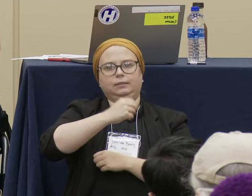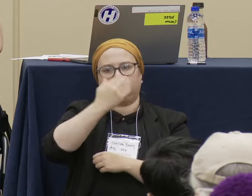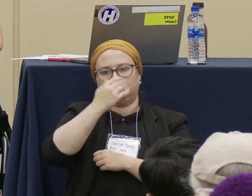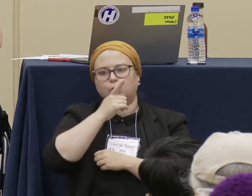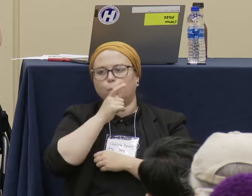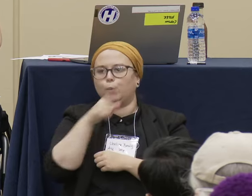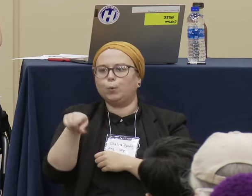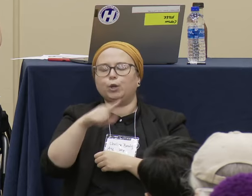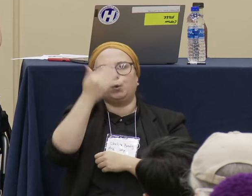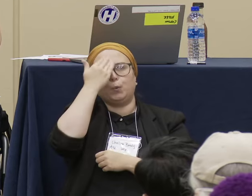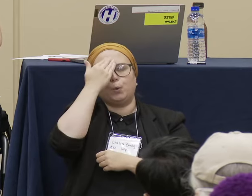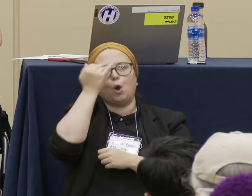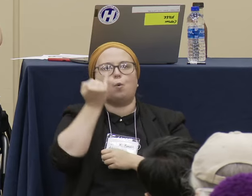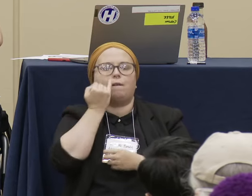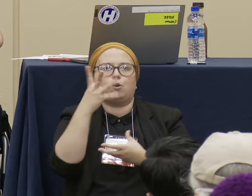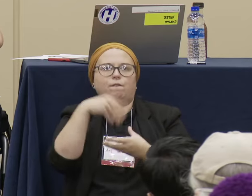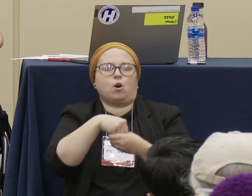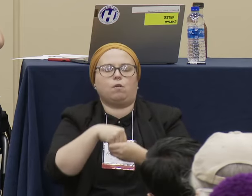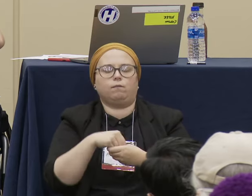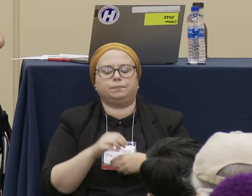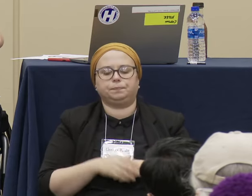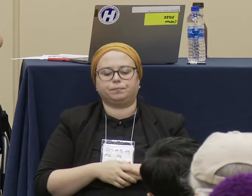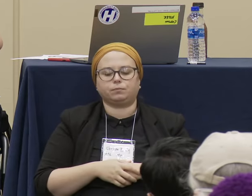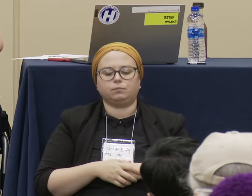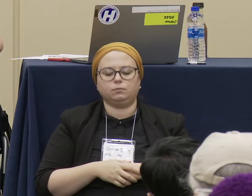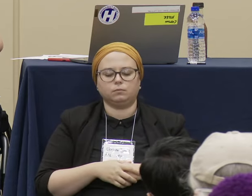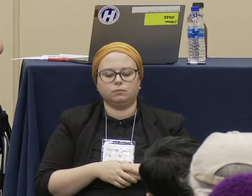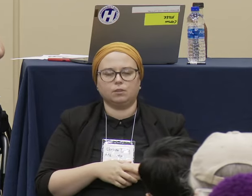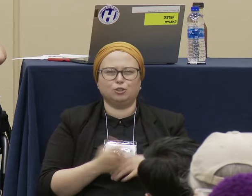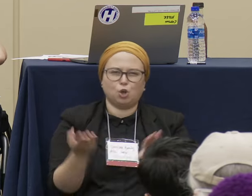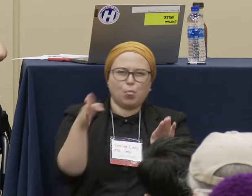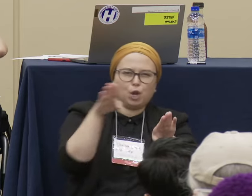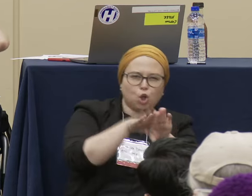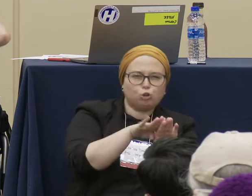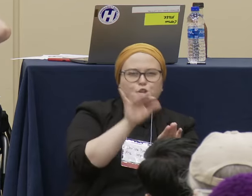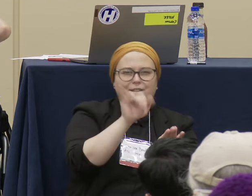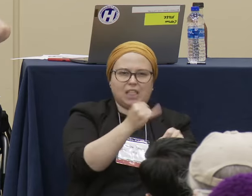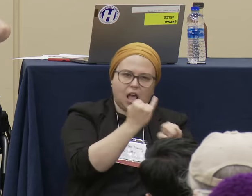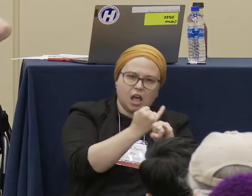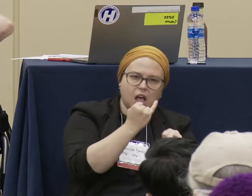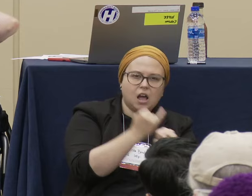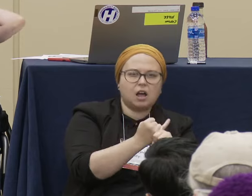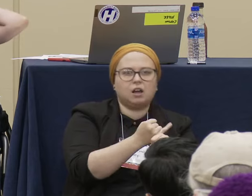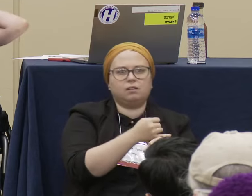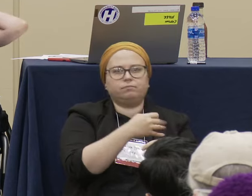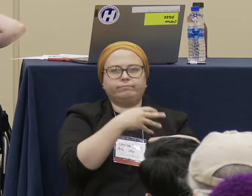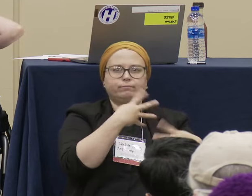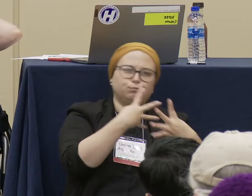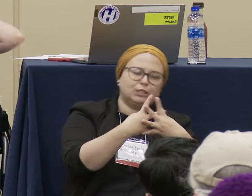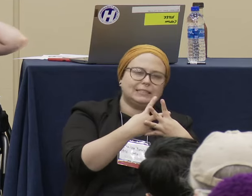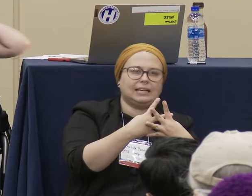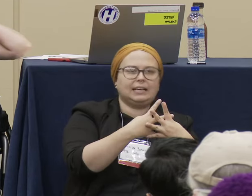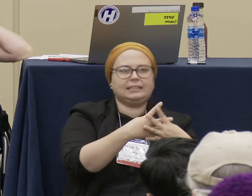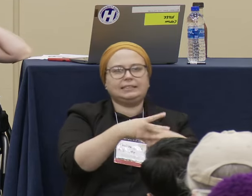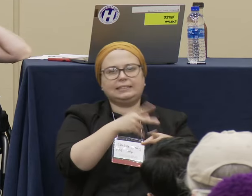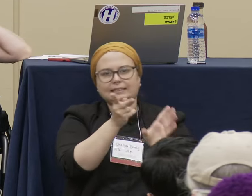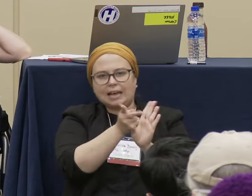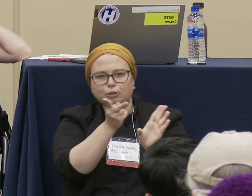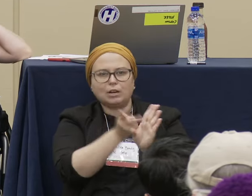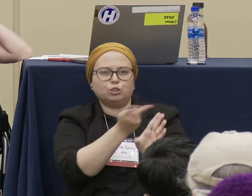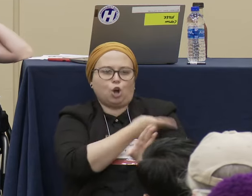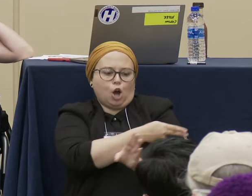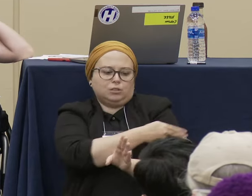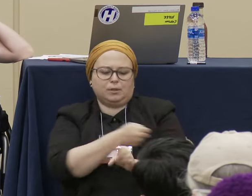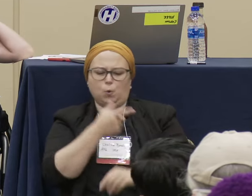that struggle? Who resists the closure of carceral facilities like prisons and psychiatric